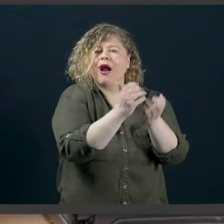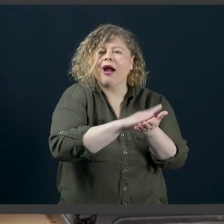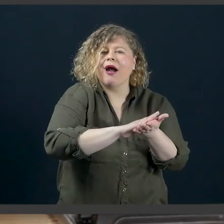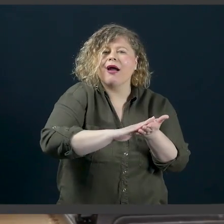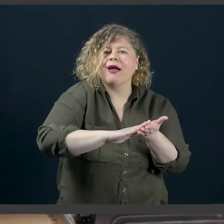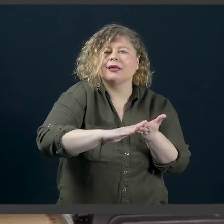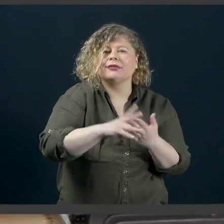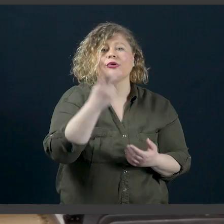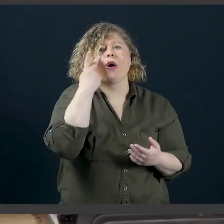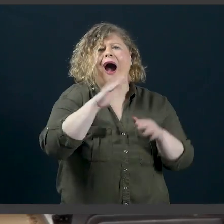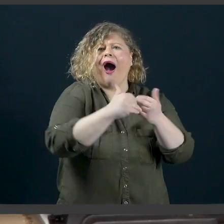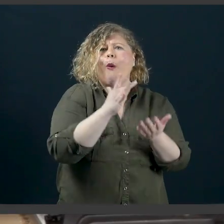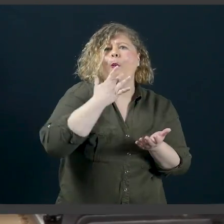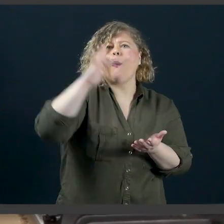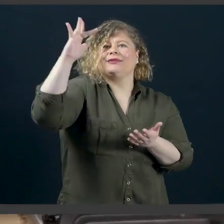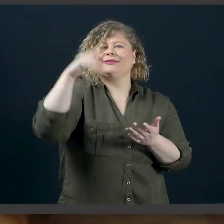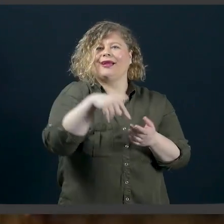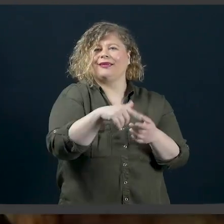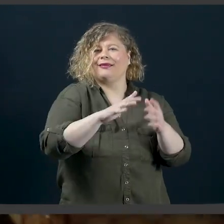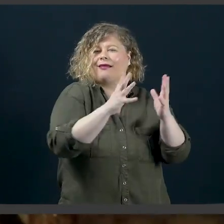as nicely on the other side.